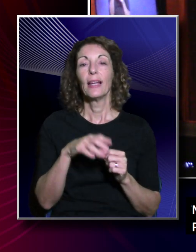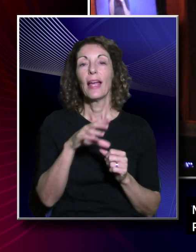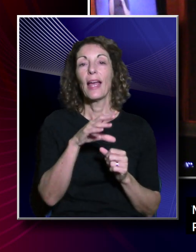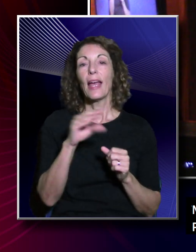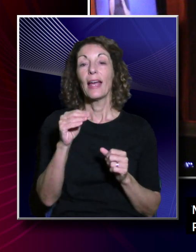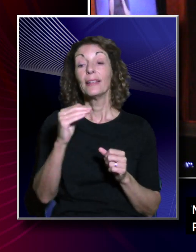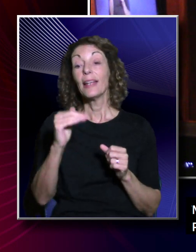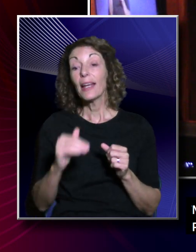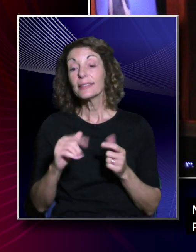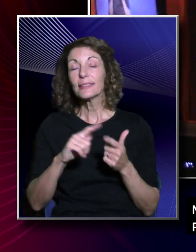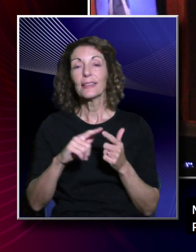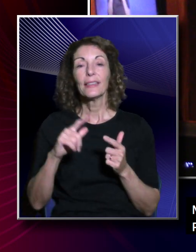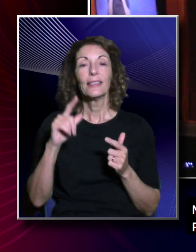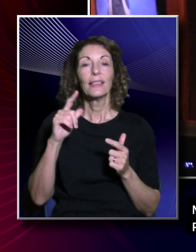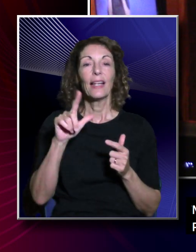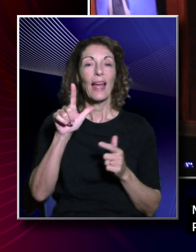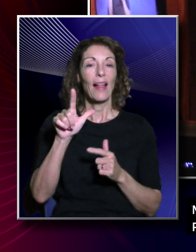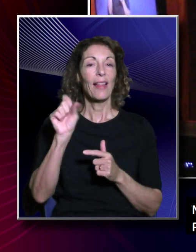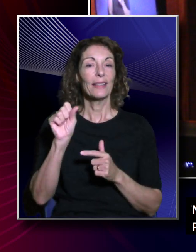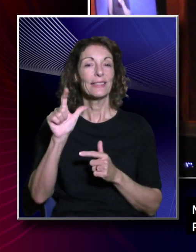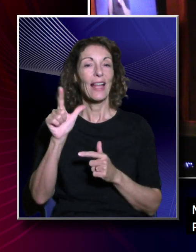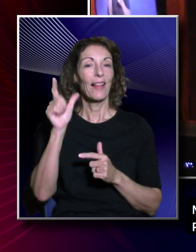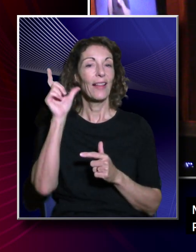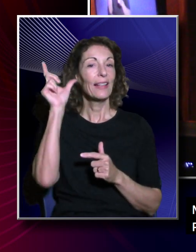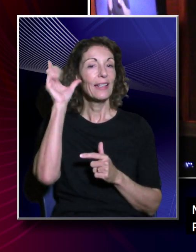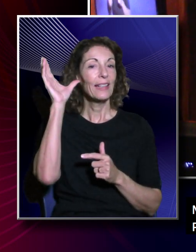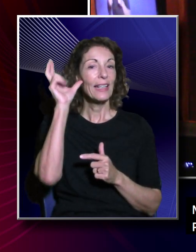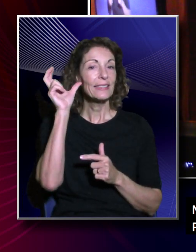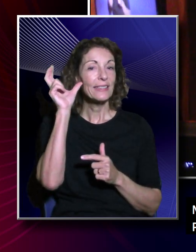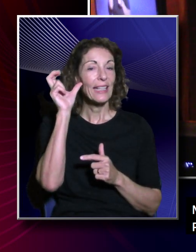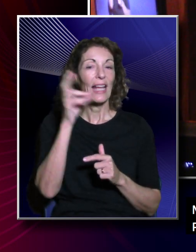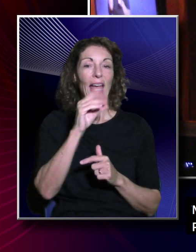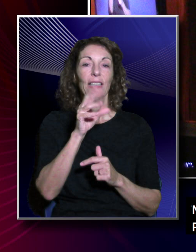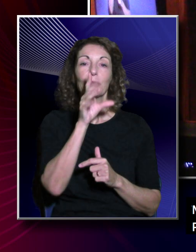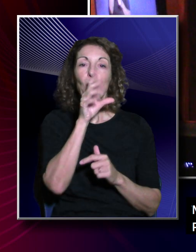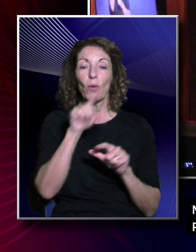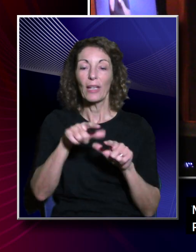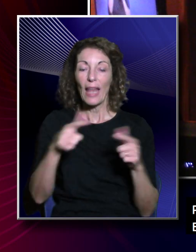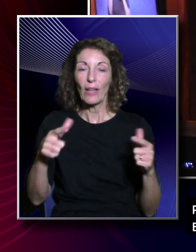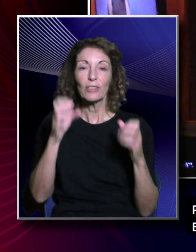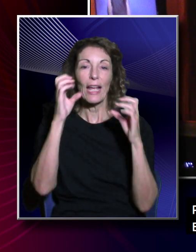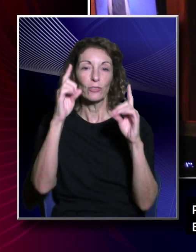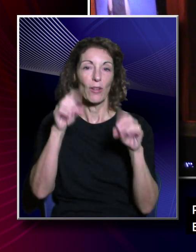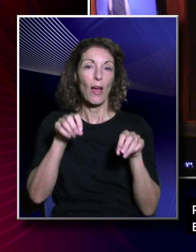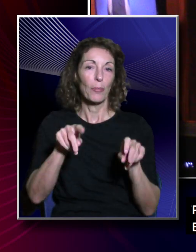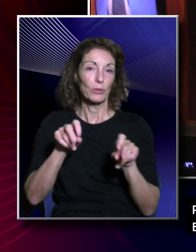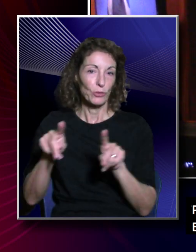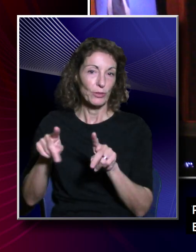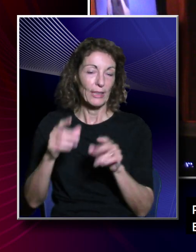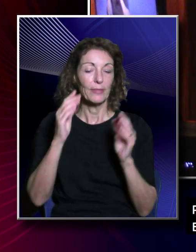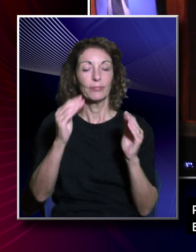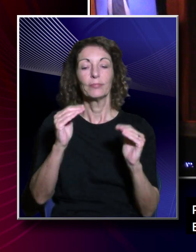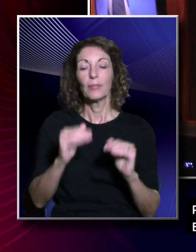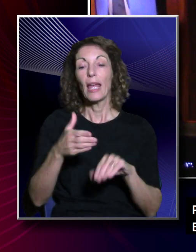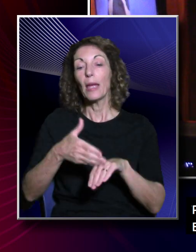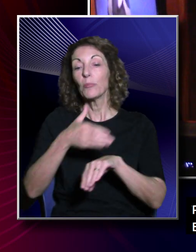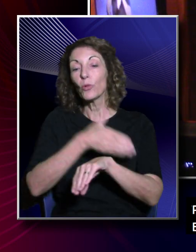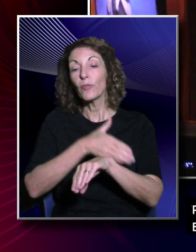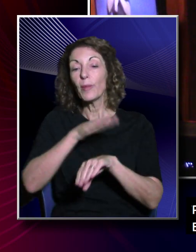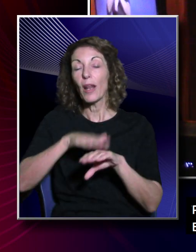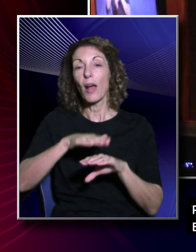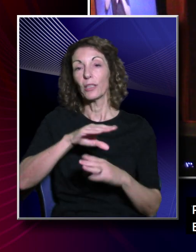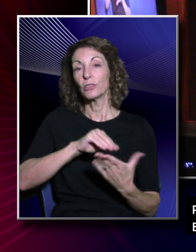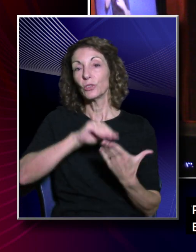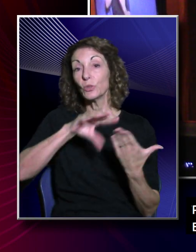Next one, listening and spoken language, educational opportunities, improvement on student